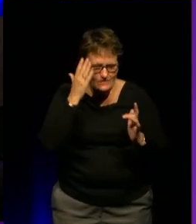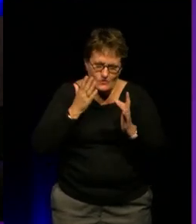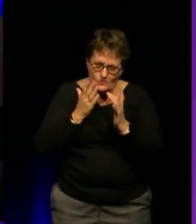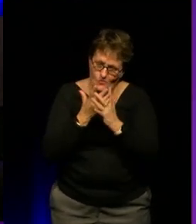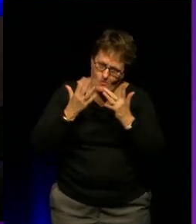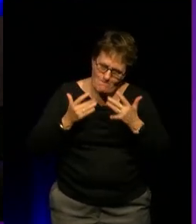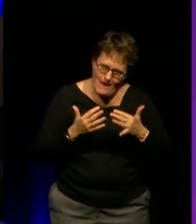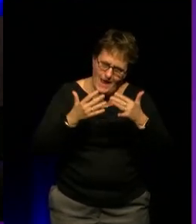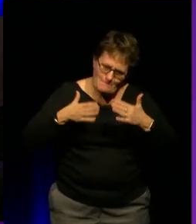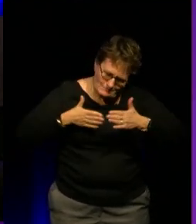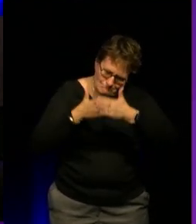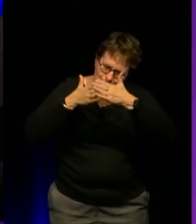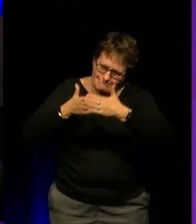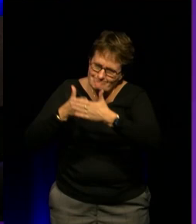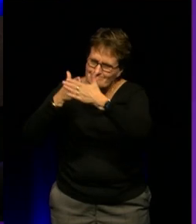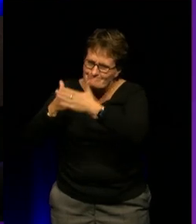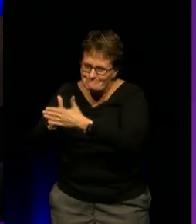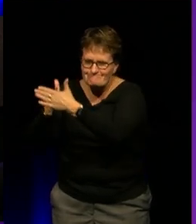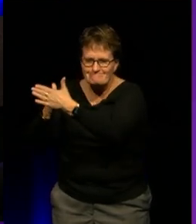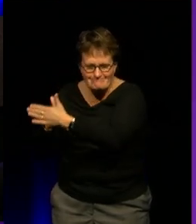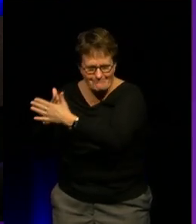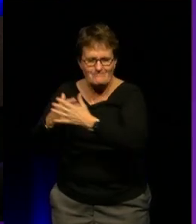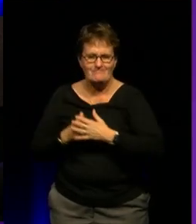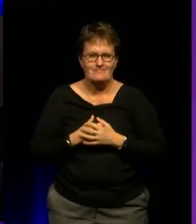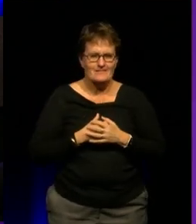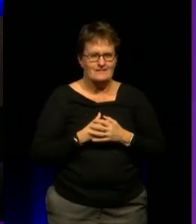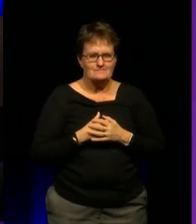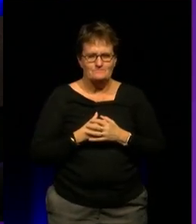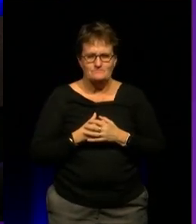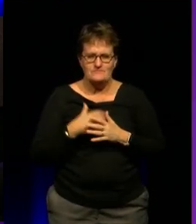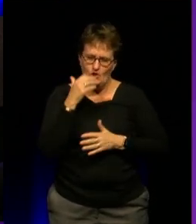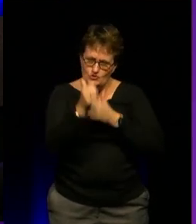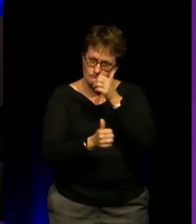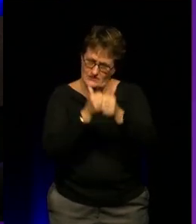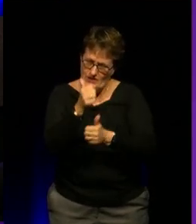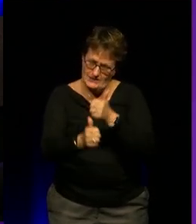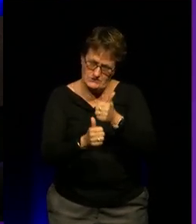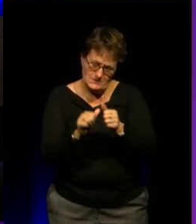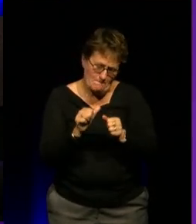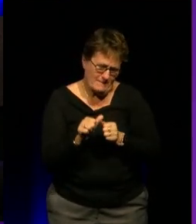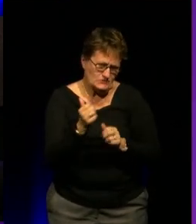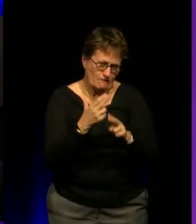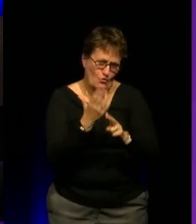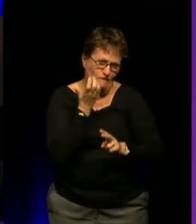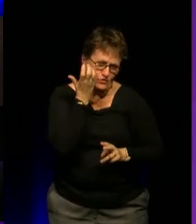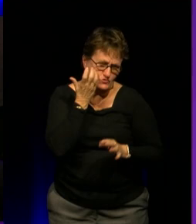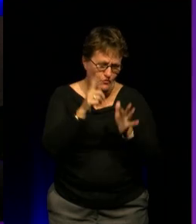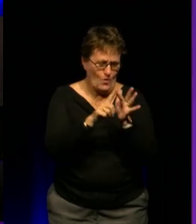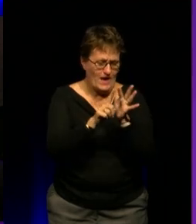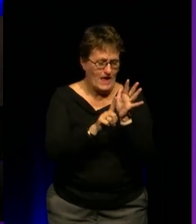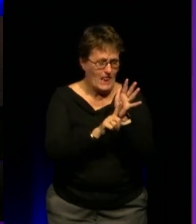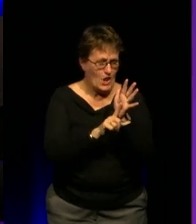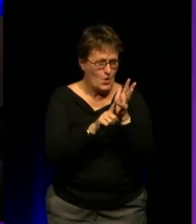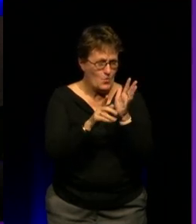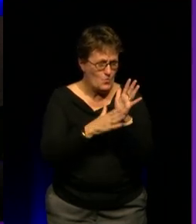many hurdles and challenges that it sounded like you faced along the way. Congratulations, all the best for the future of Illume. I'm sure that